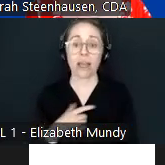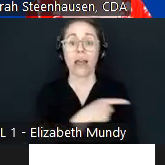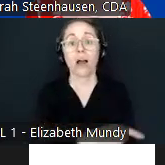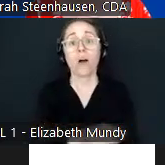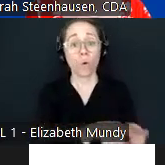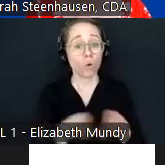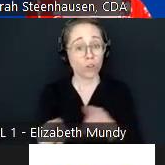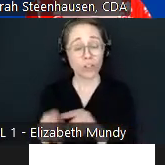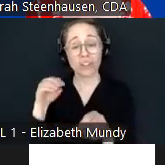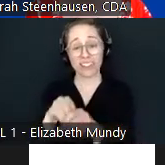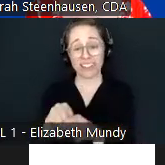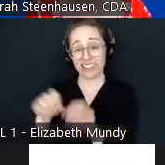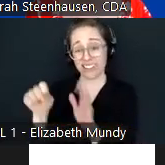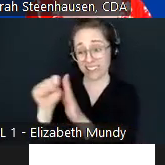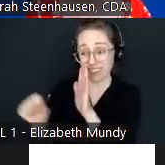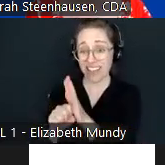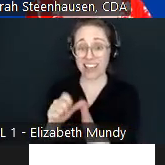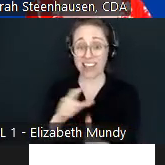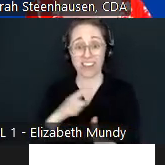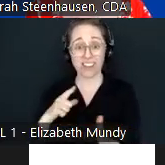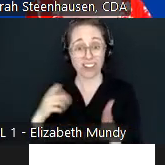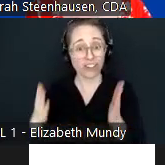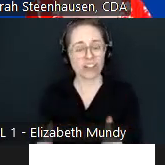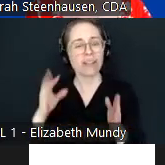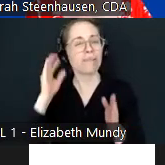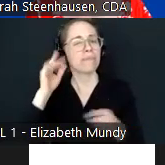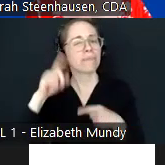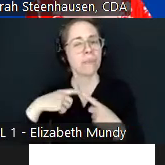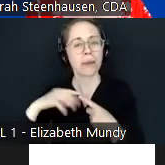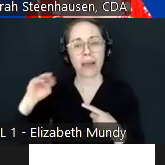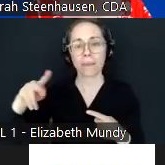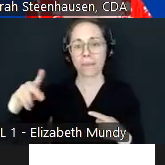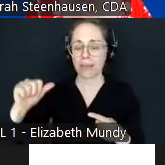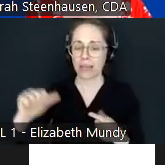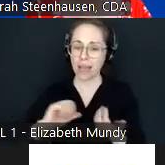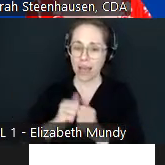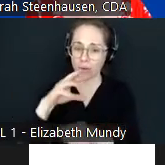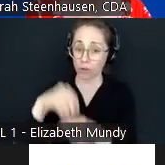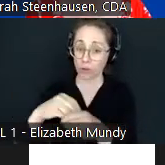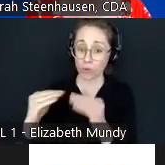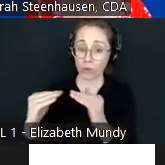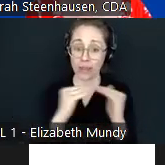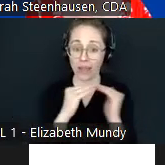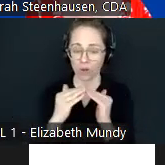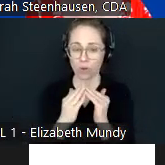in how we think about the MPA and embedding equity throughout. So next slide, please.